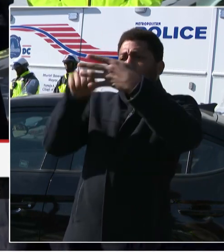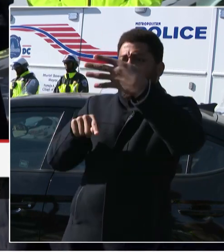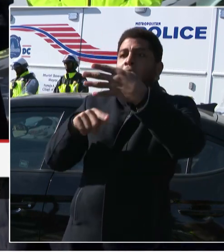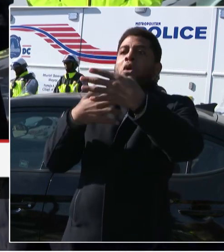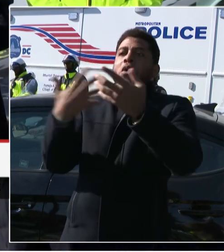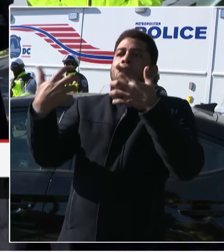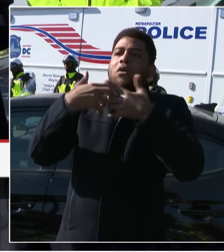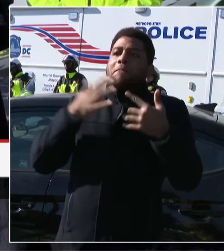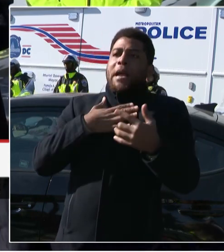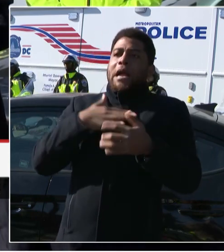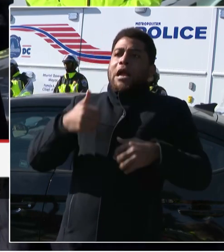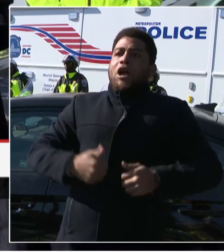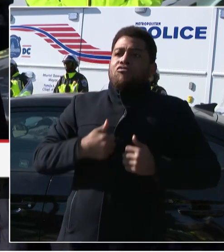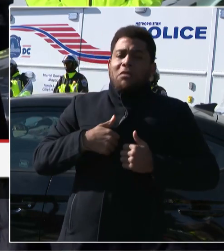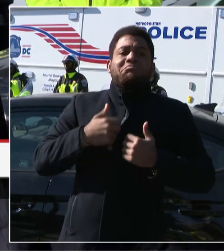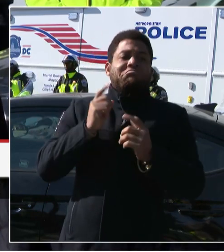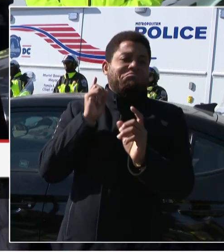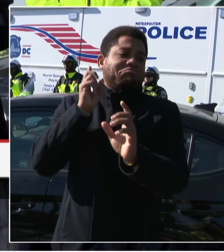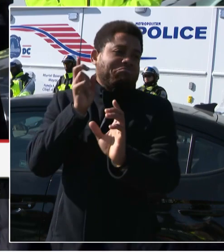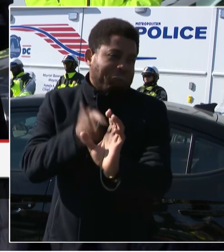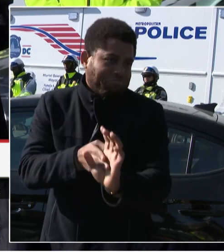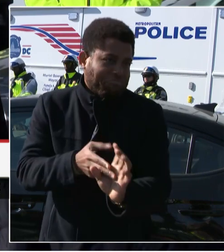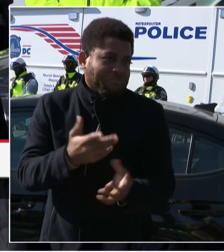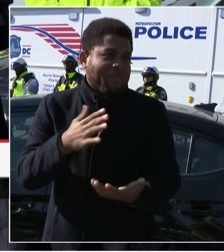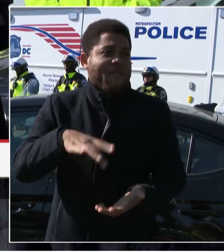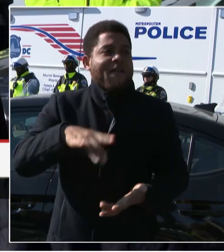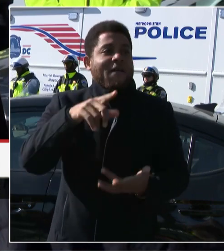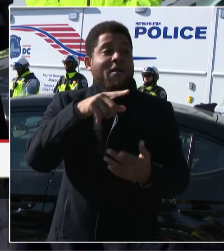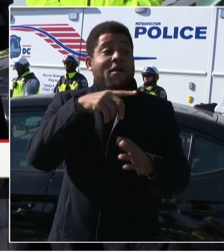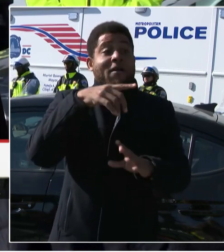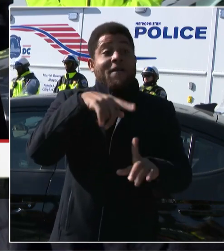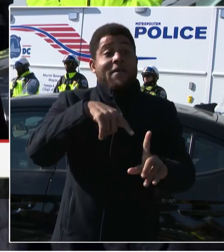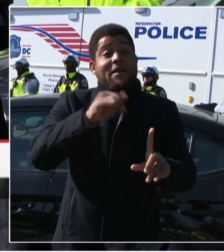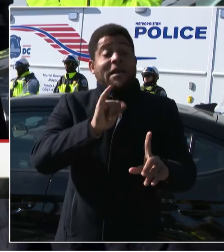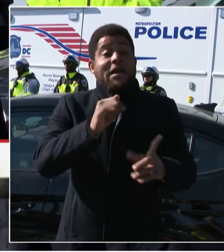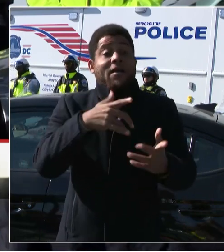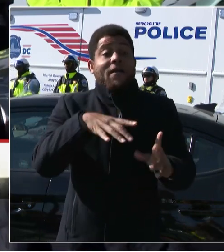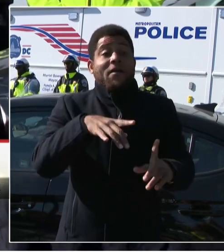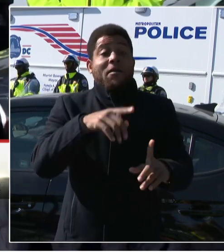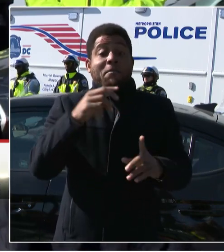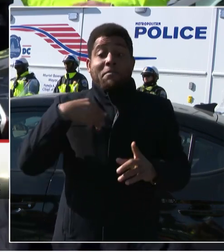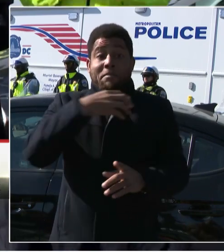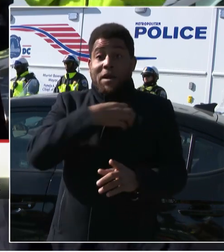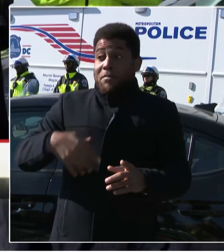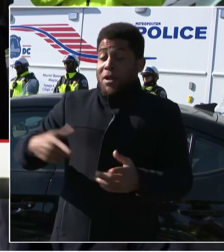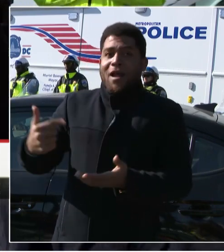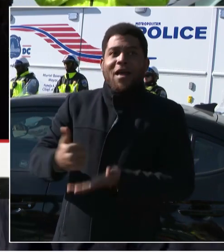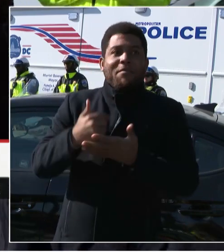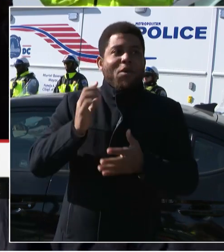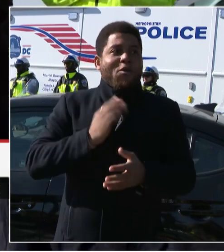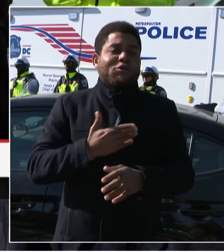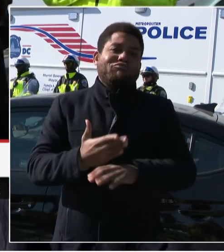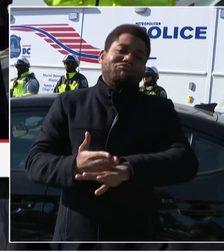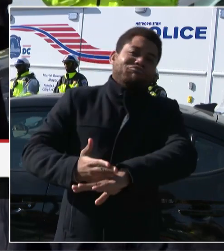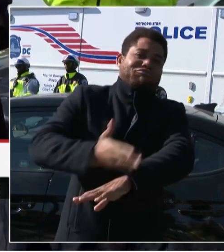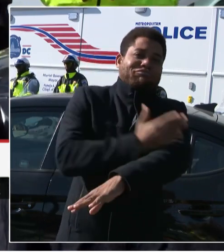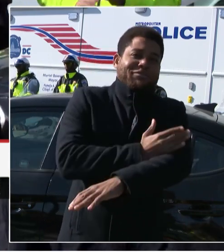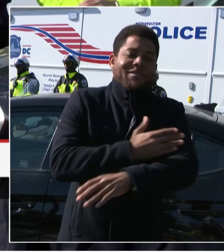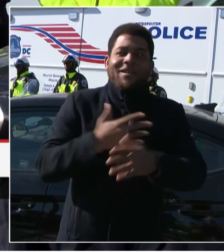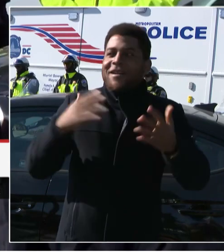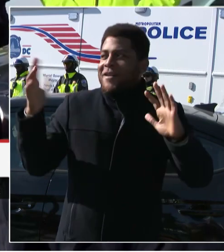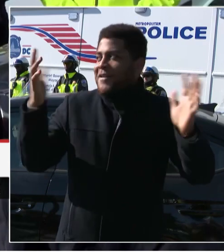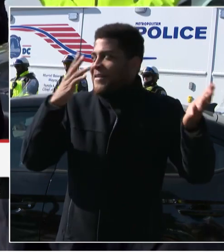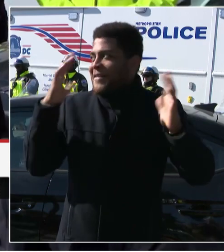our community for their work to help us improve safety for all. Thank you. Thank you, Chief.